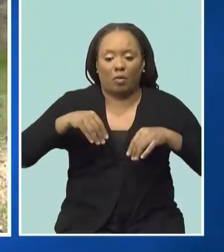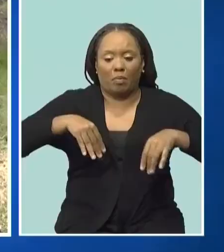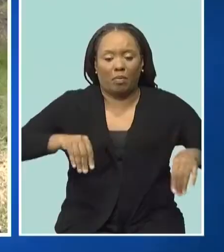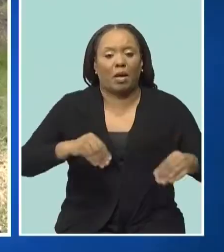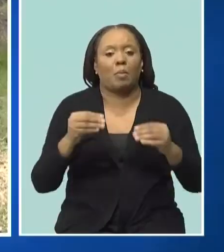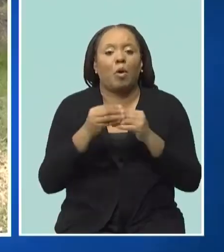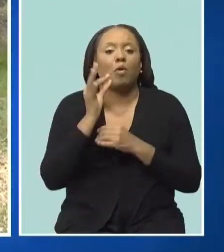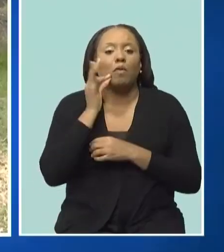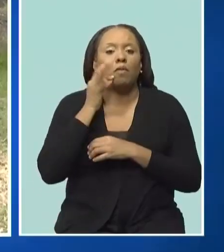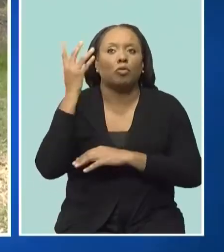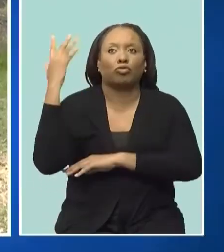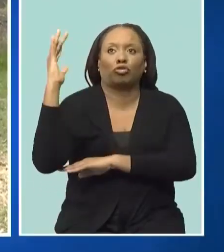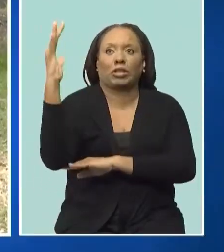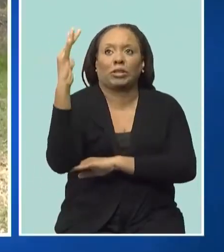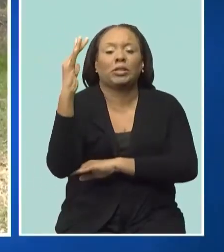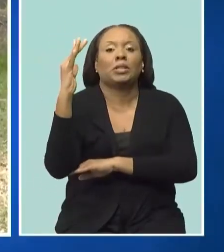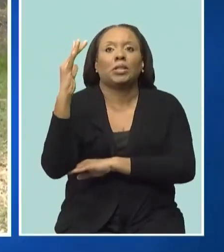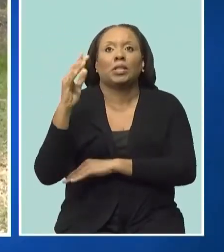the